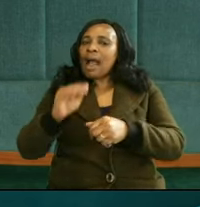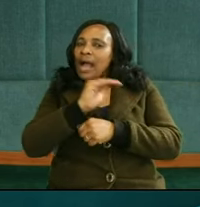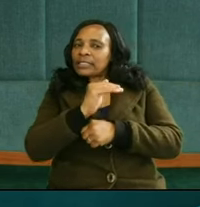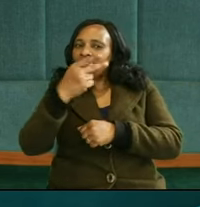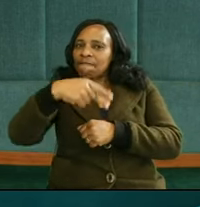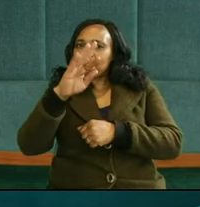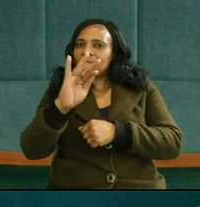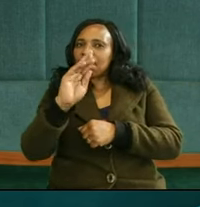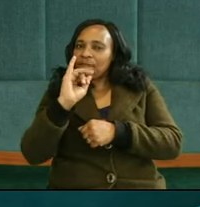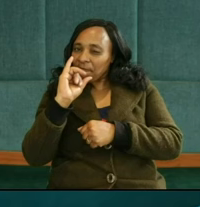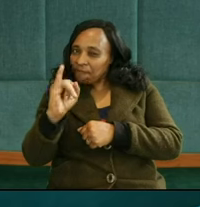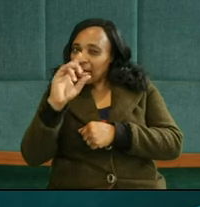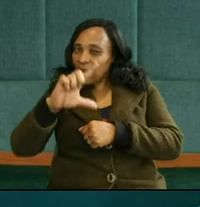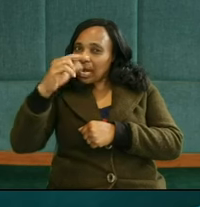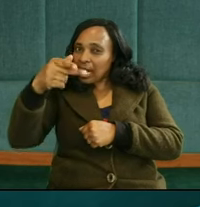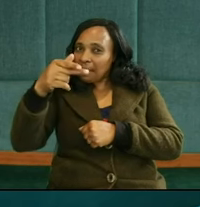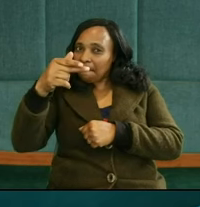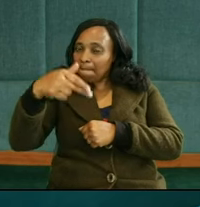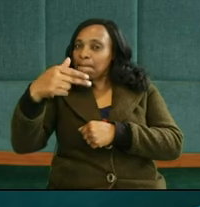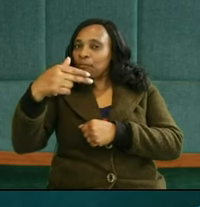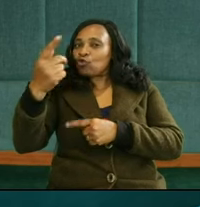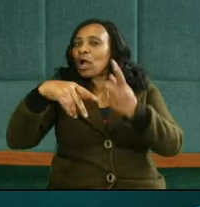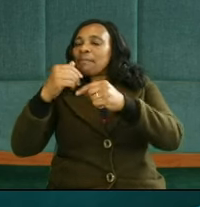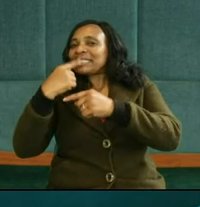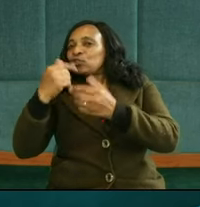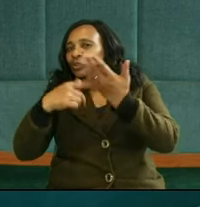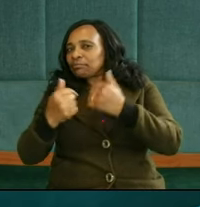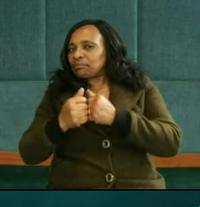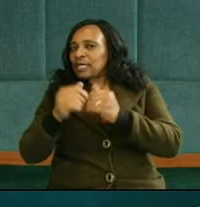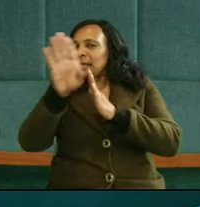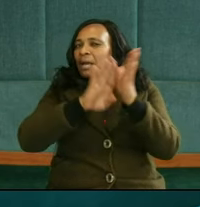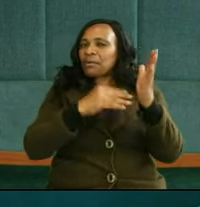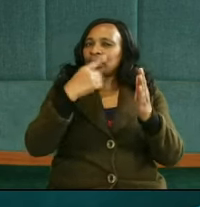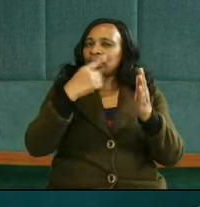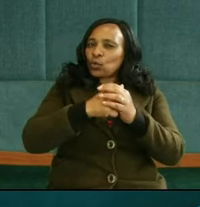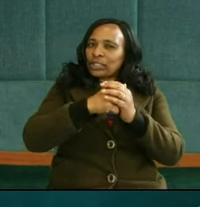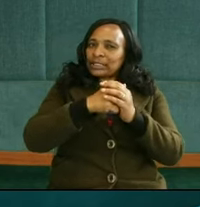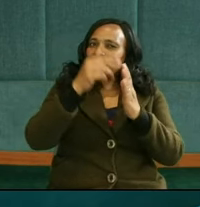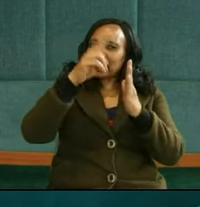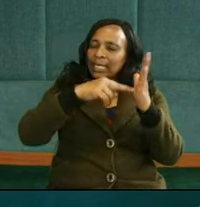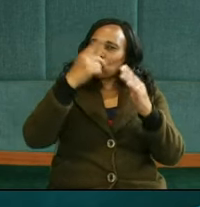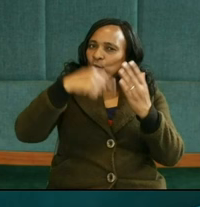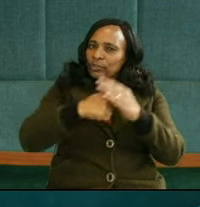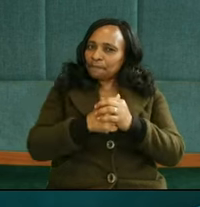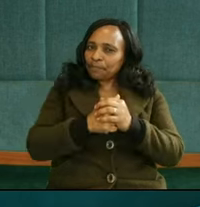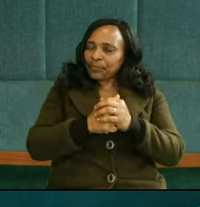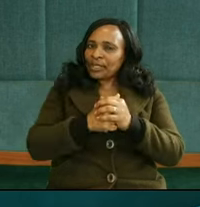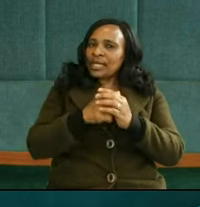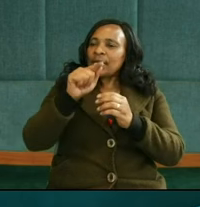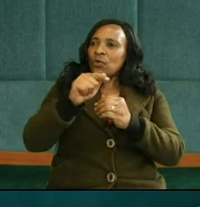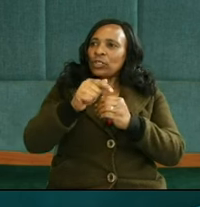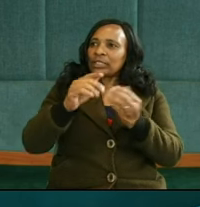up and sit with him. The place in the scripture which he read was this: 'He was led